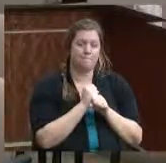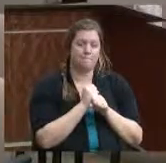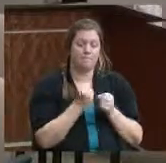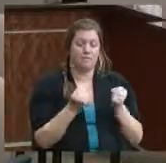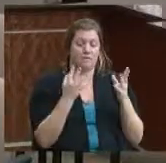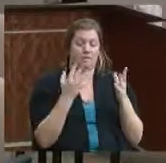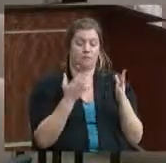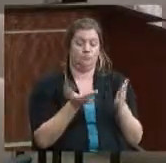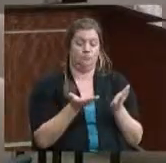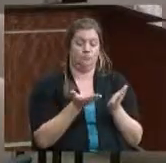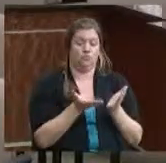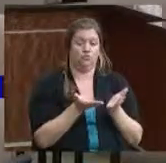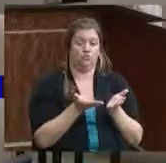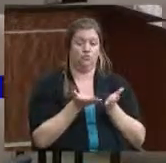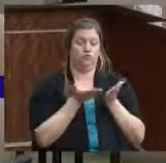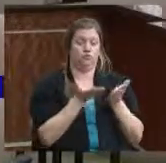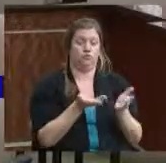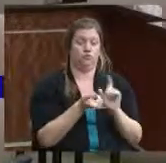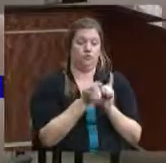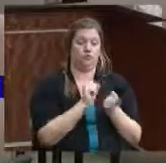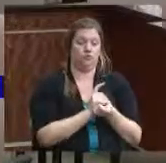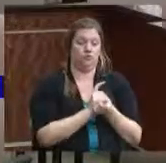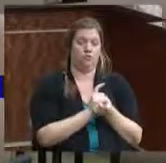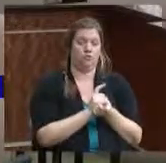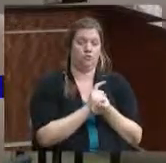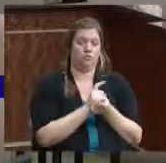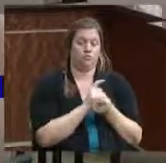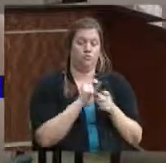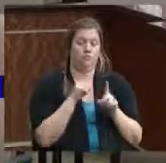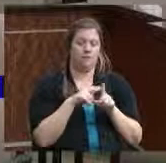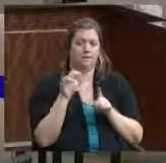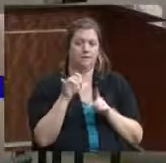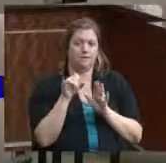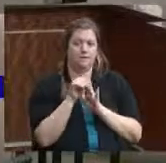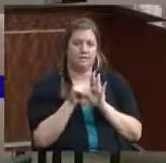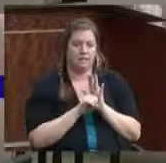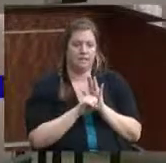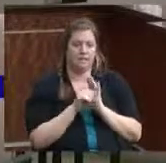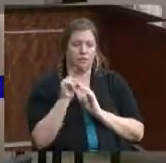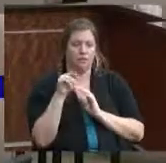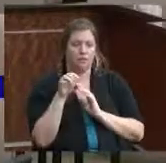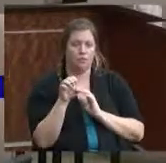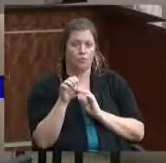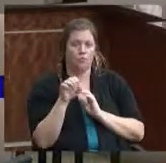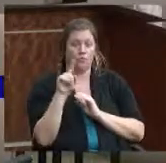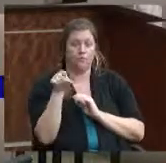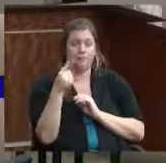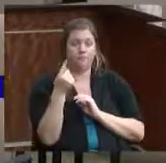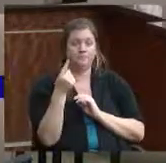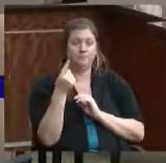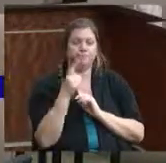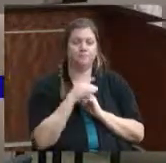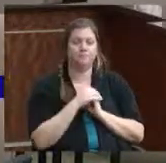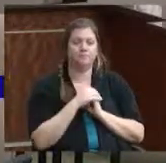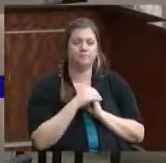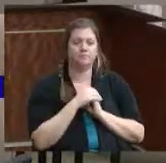several recommendations to change the code to be in compliance with state statutes. First of these